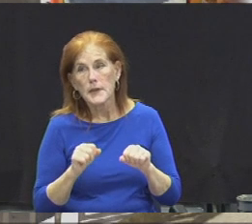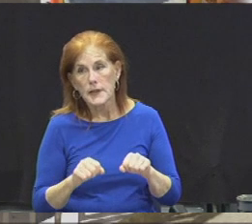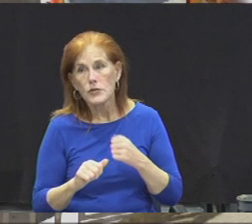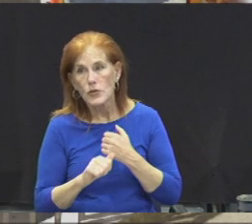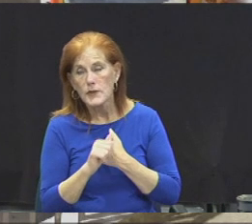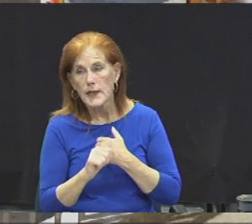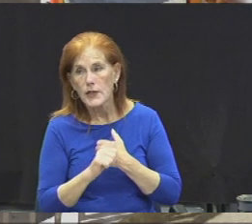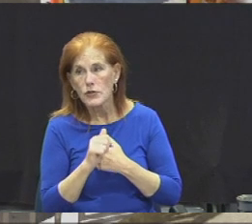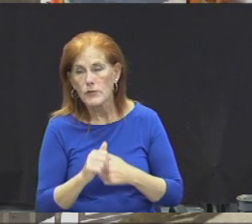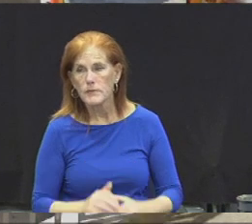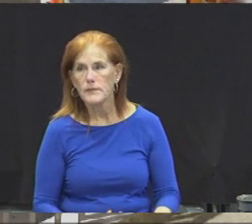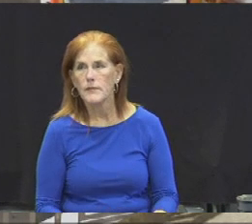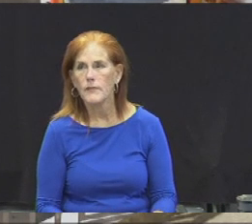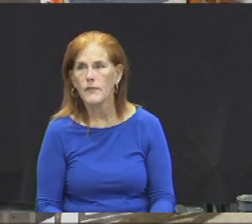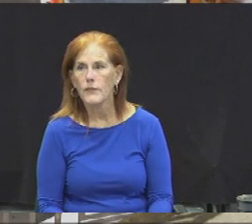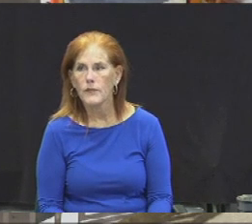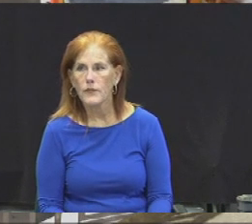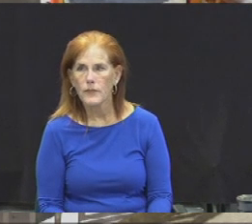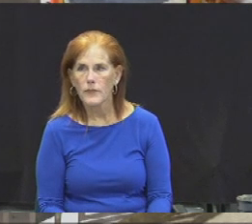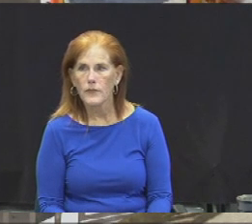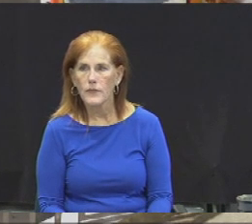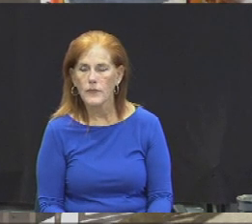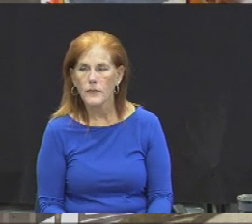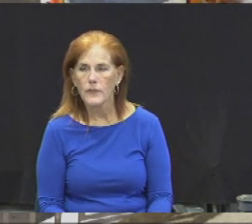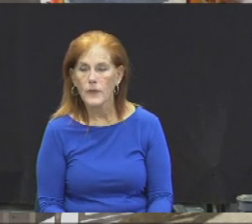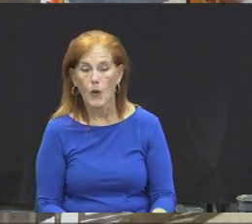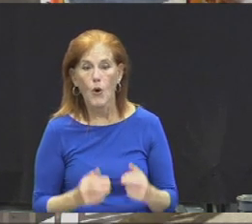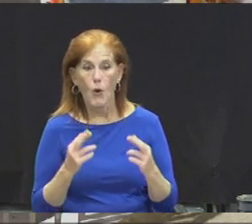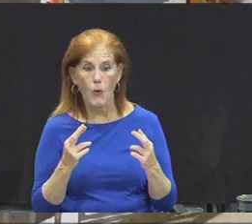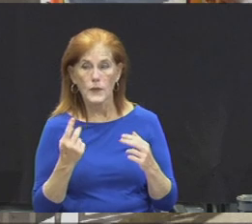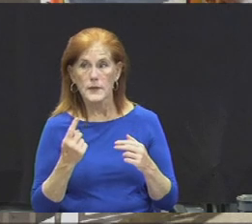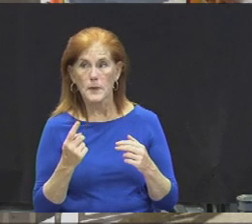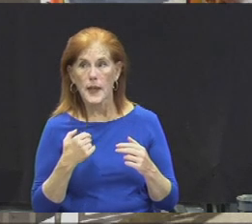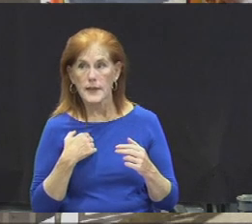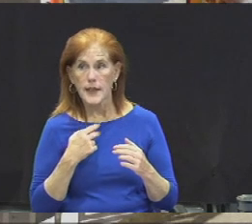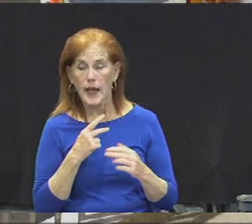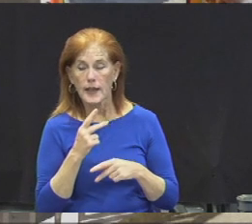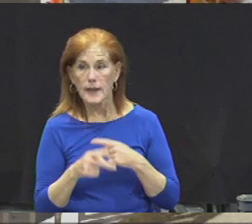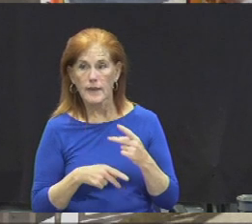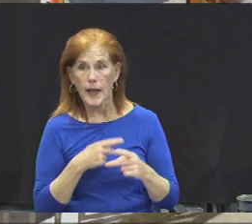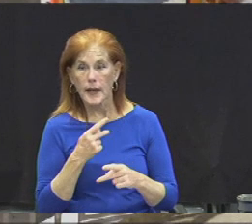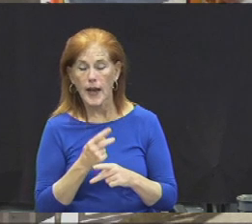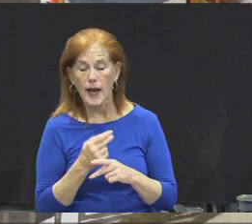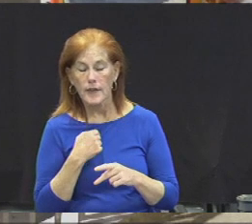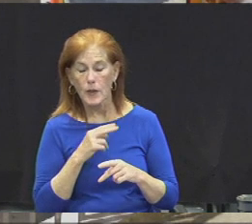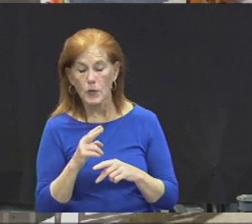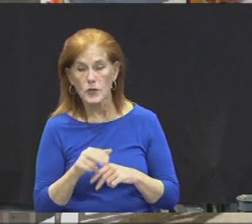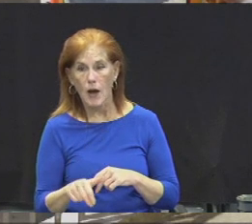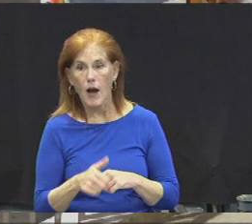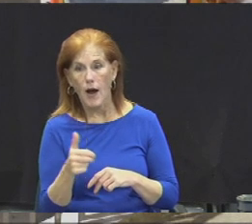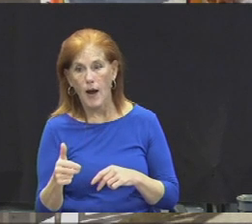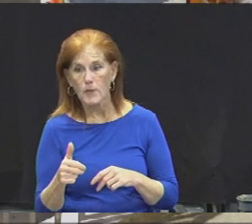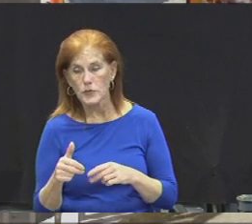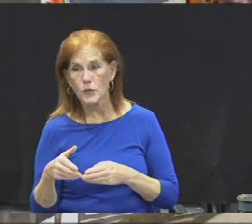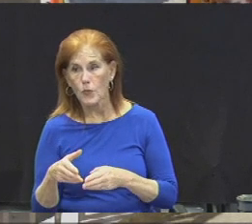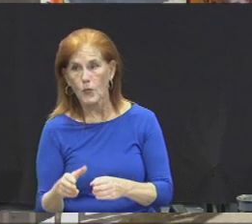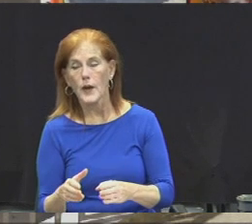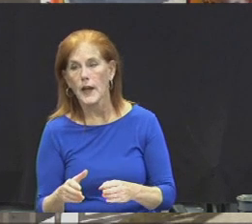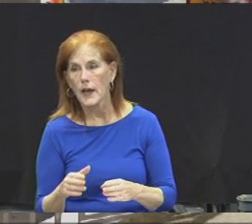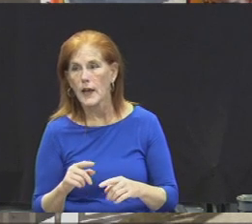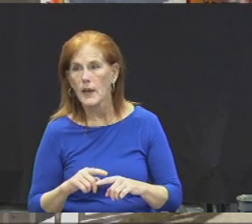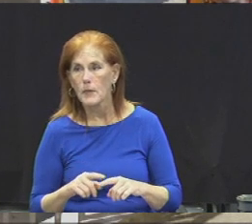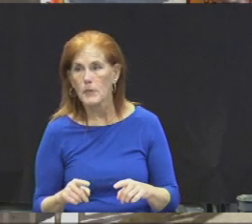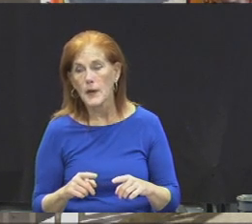danger. It, Now, of course, hopefully, if someone has that sort of risk, maybe they would take an alternative route. But I do see that